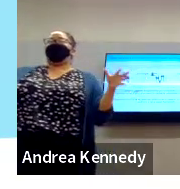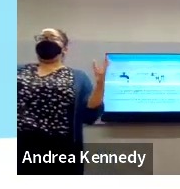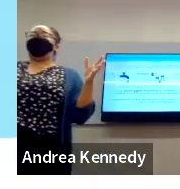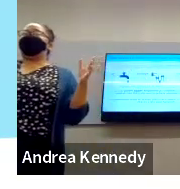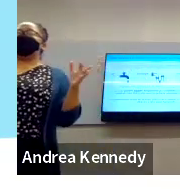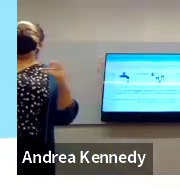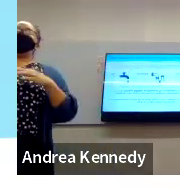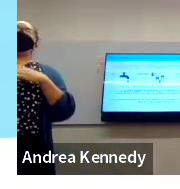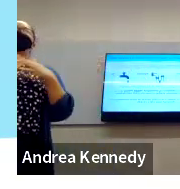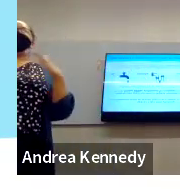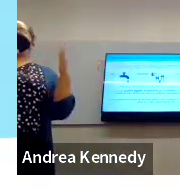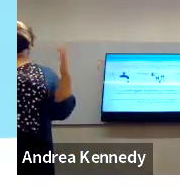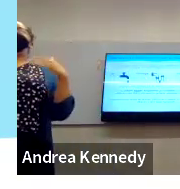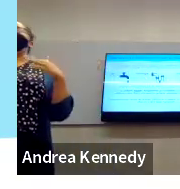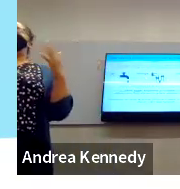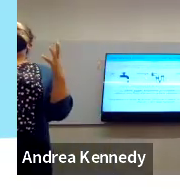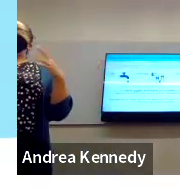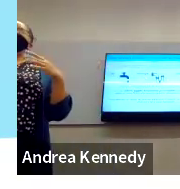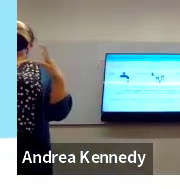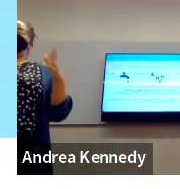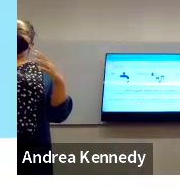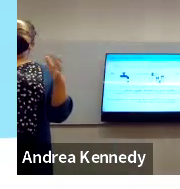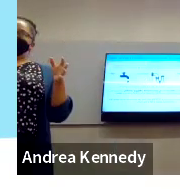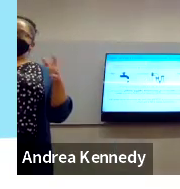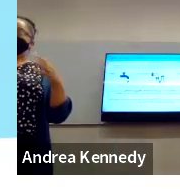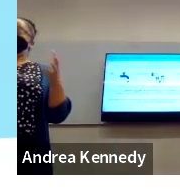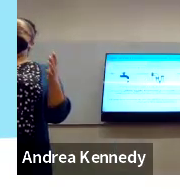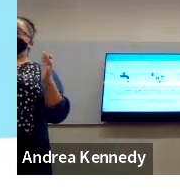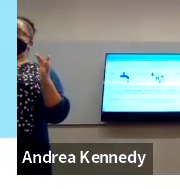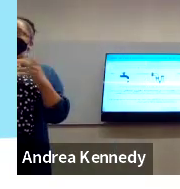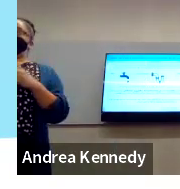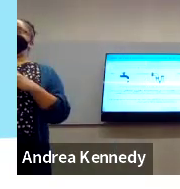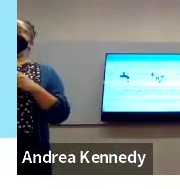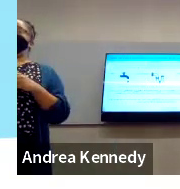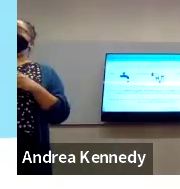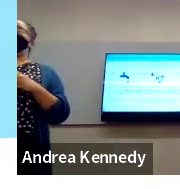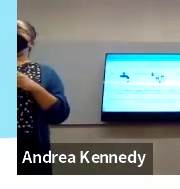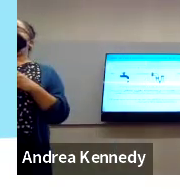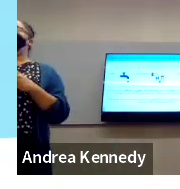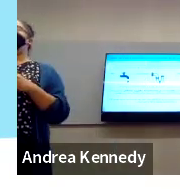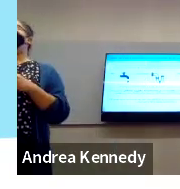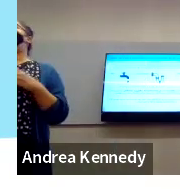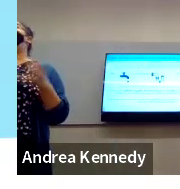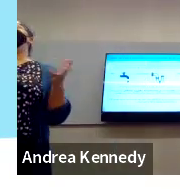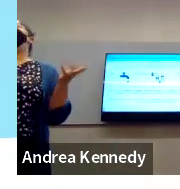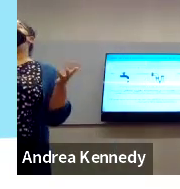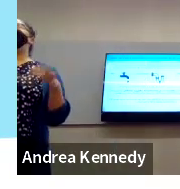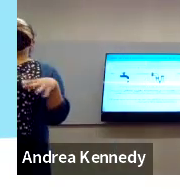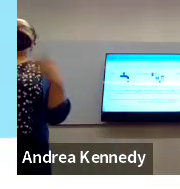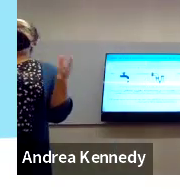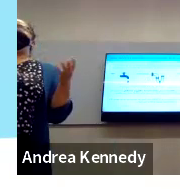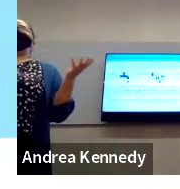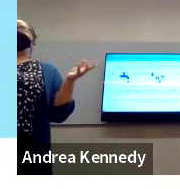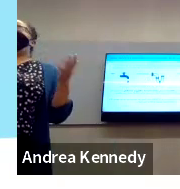bills were for the last year. They did the calculation and divided it up by bedroom size, and the rent increase amount, what that was